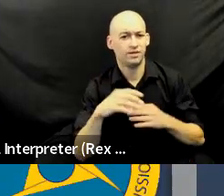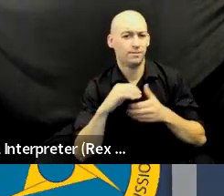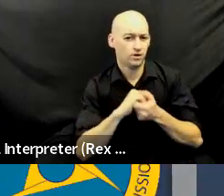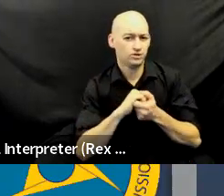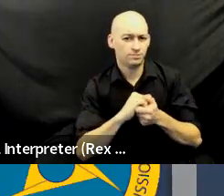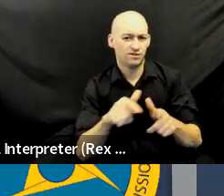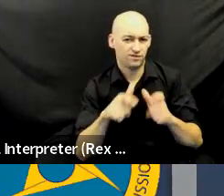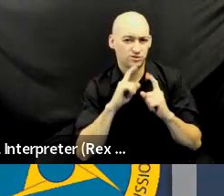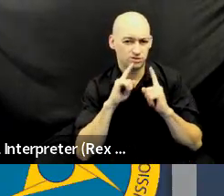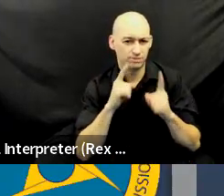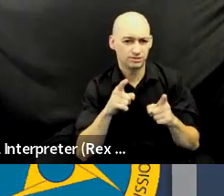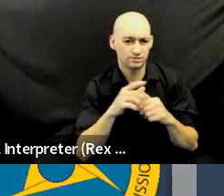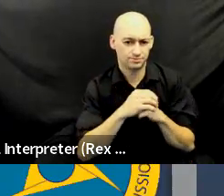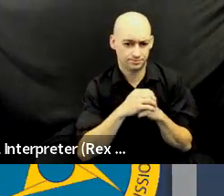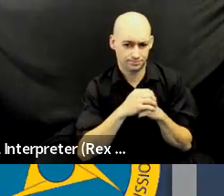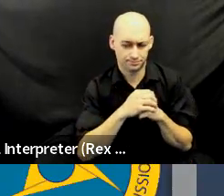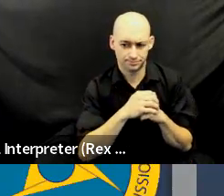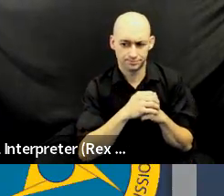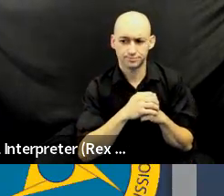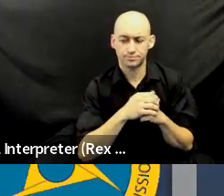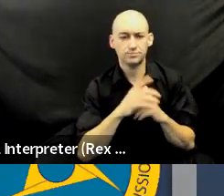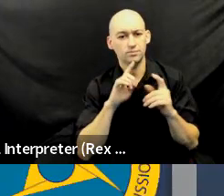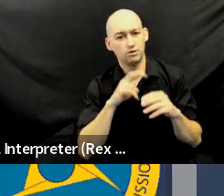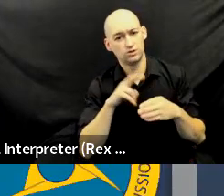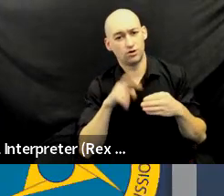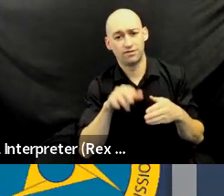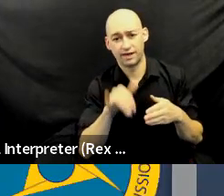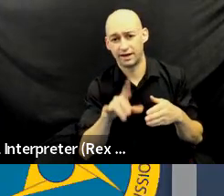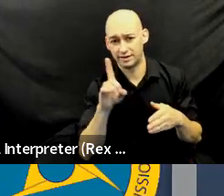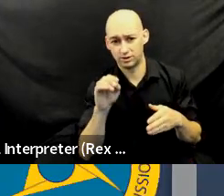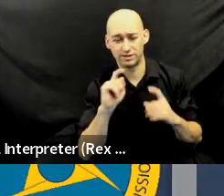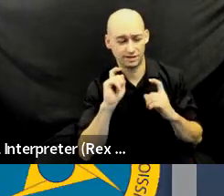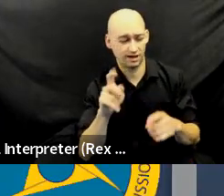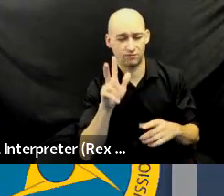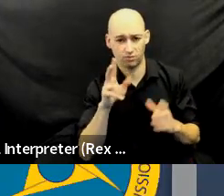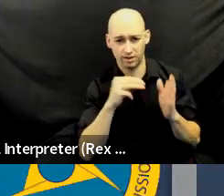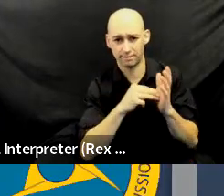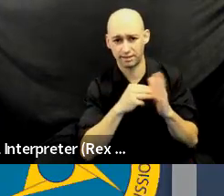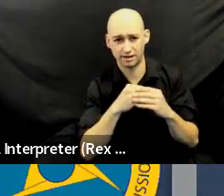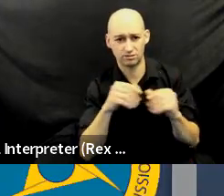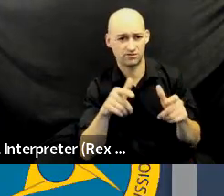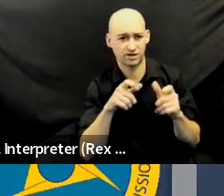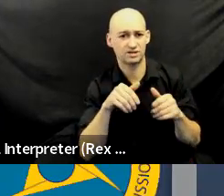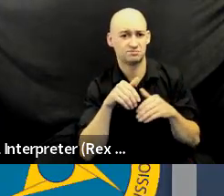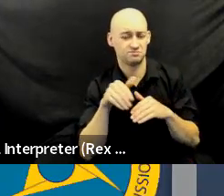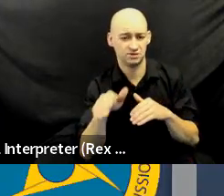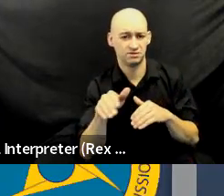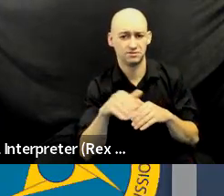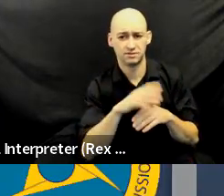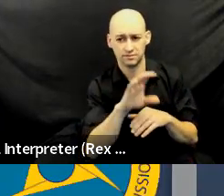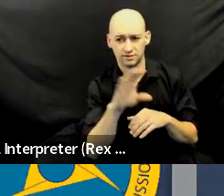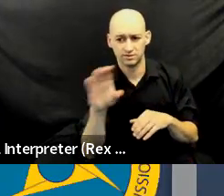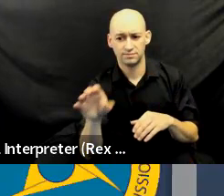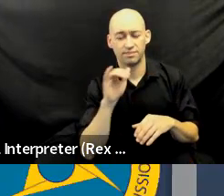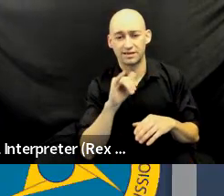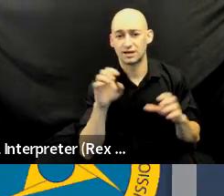incident. As a result of that, DOT issued a $3 million quick release allocation. And essentially, this is